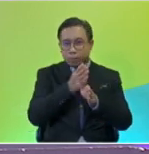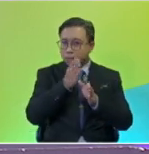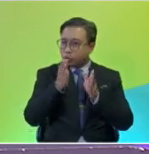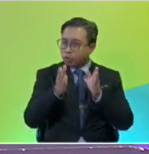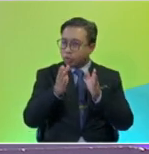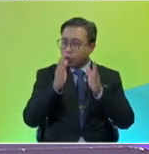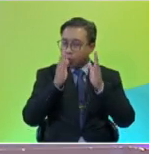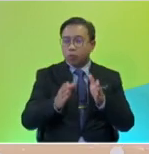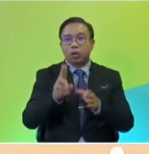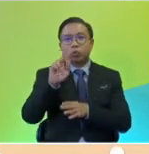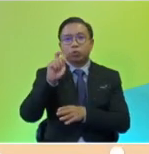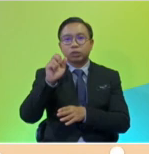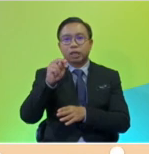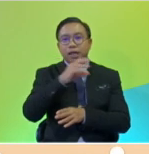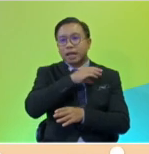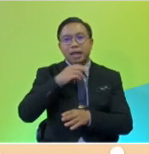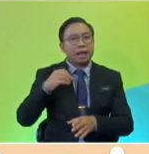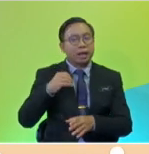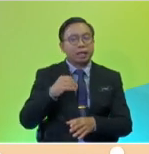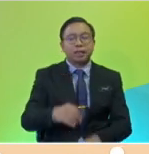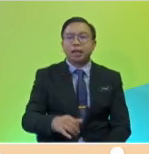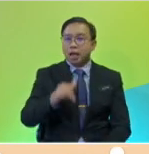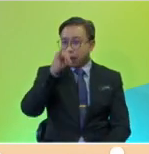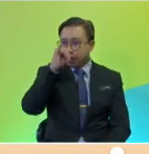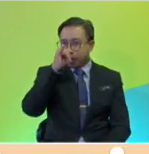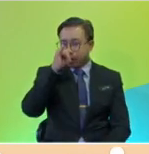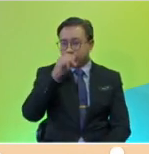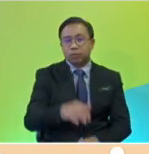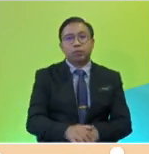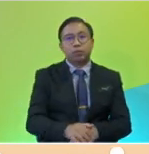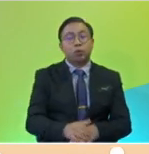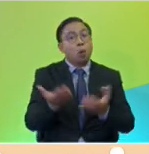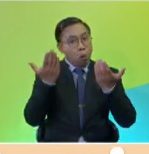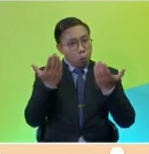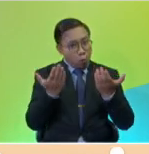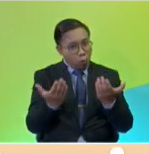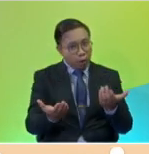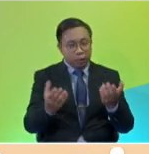and also rhinos again. Mm-hmm. So, in terms of their weight,